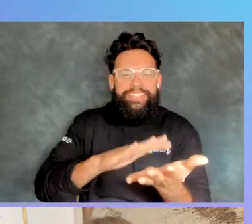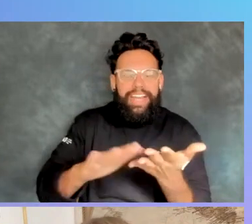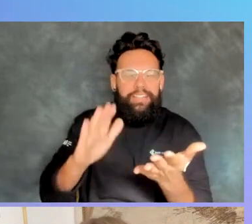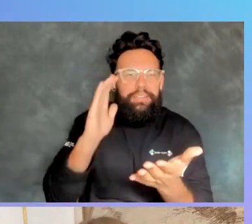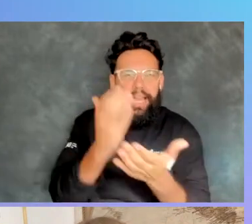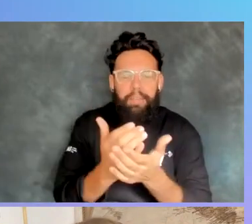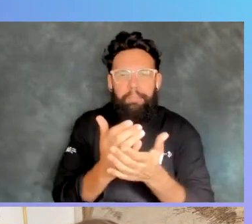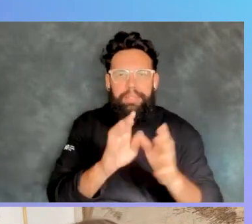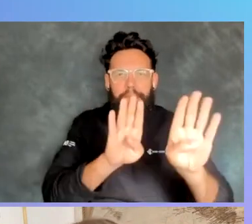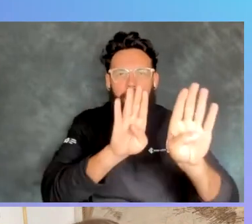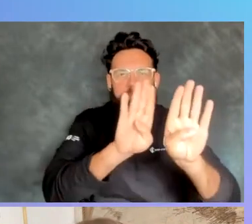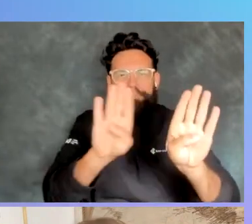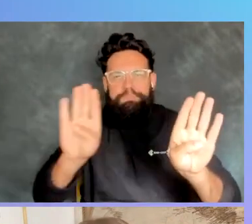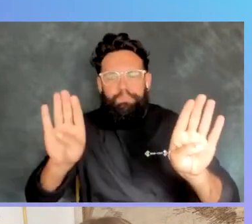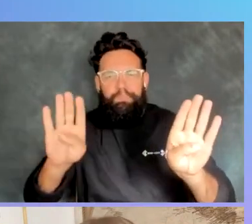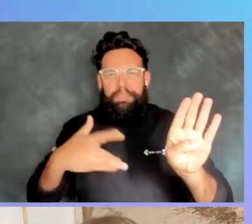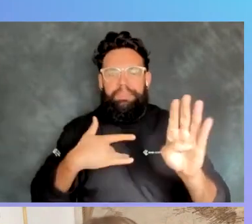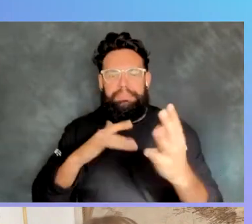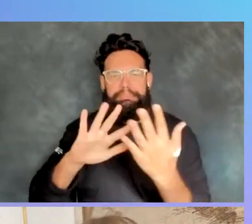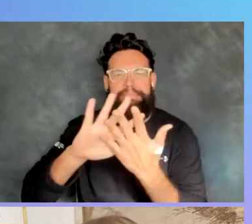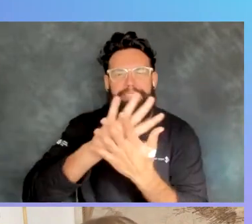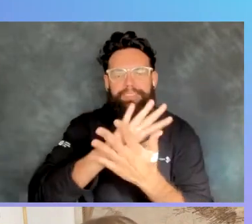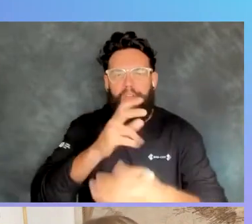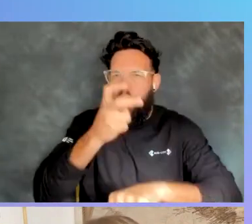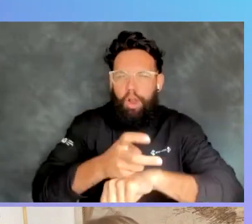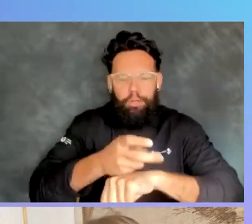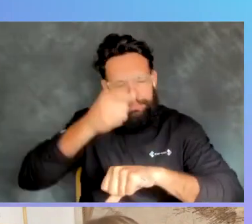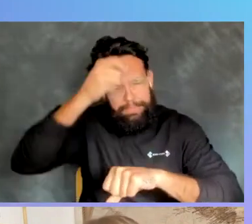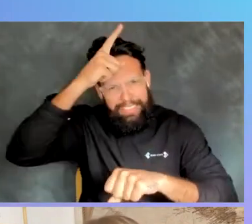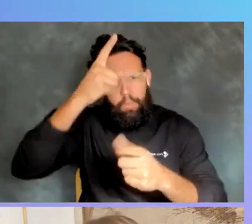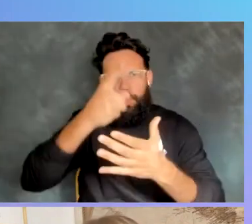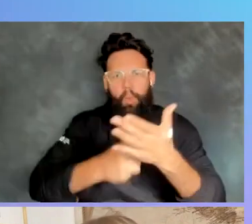inch, it feels like clutter and it's not clear what it is.